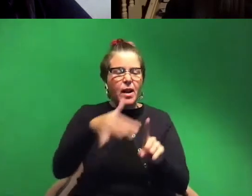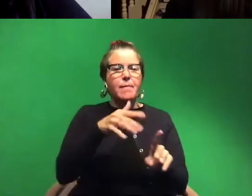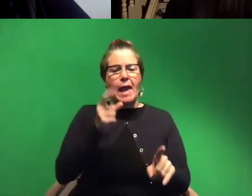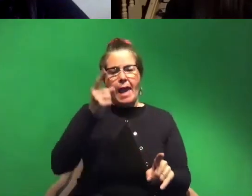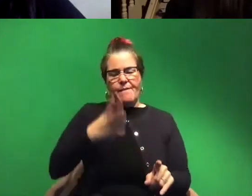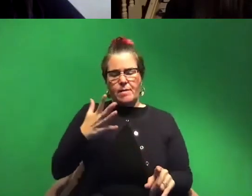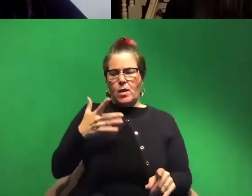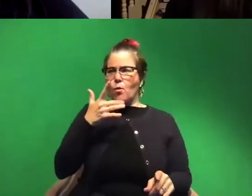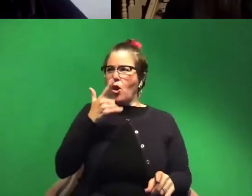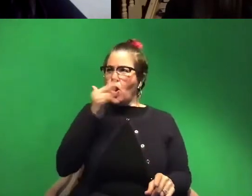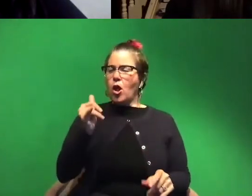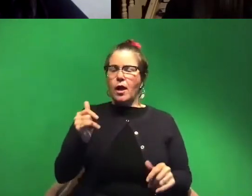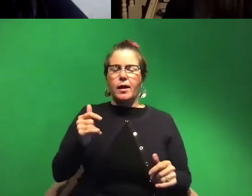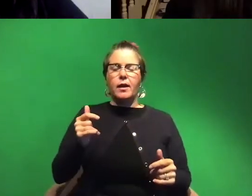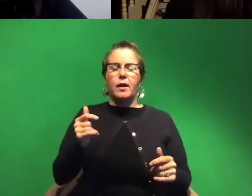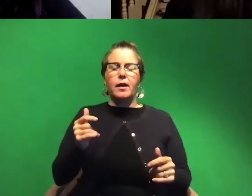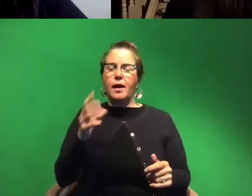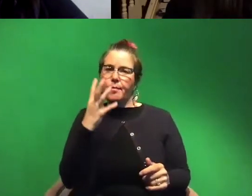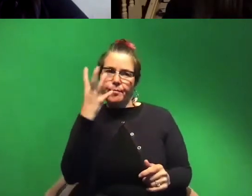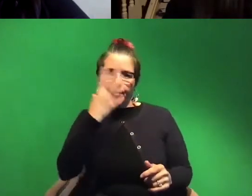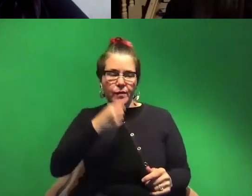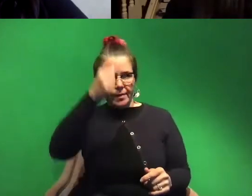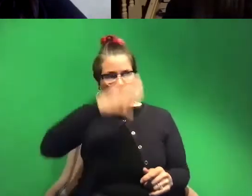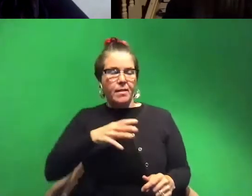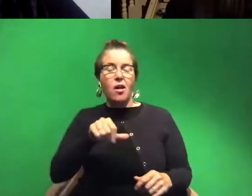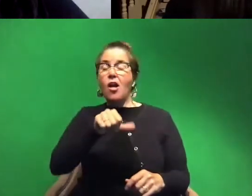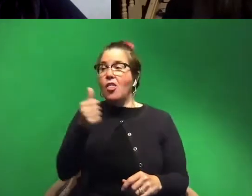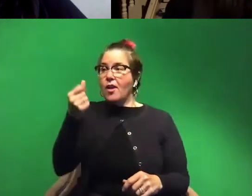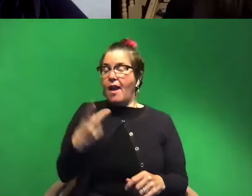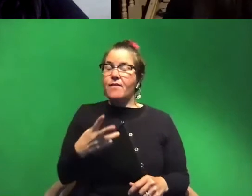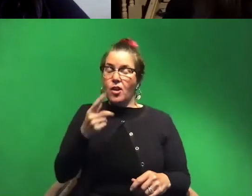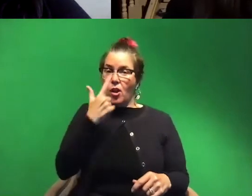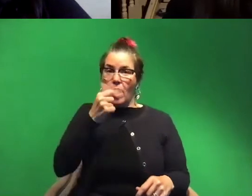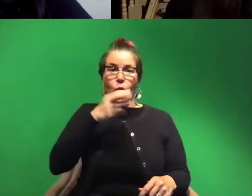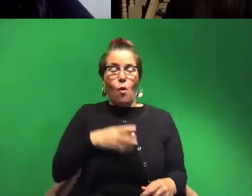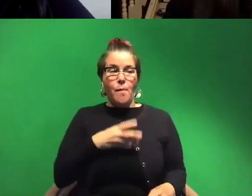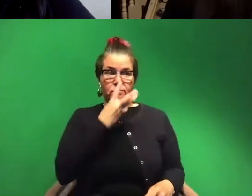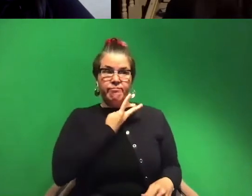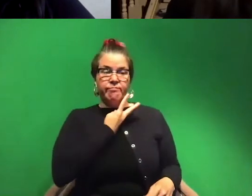look like an attractive male and the other half is going to look like a woman, so you could ignore me.